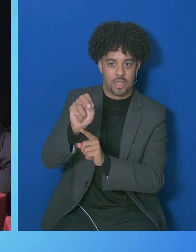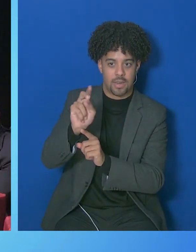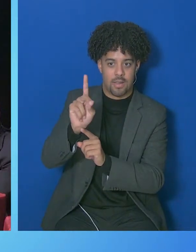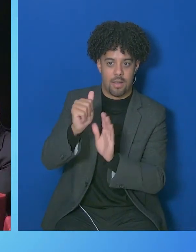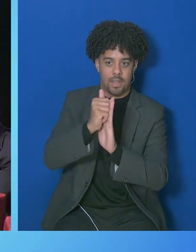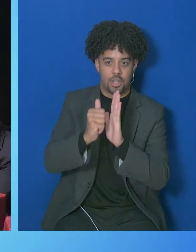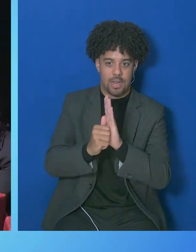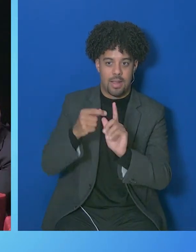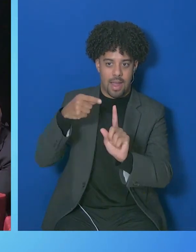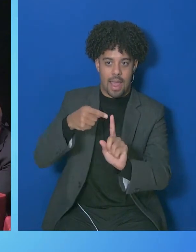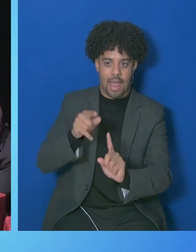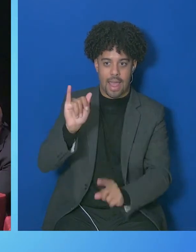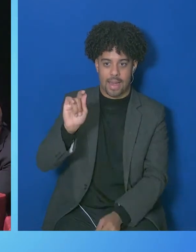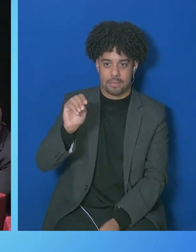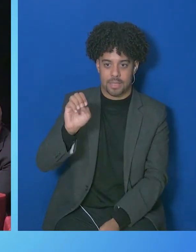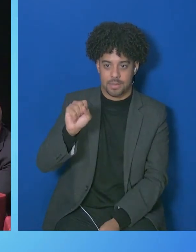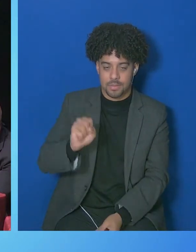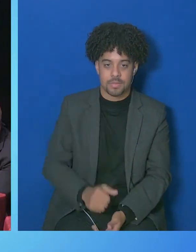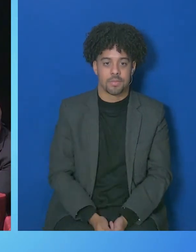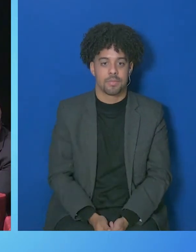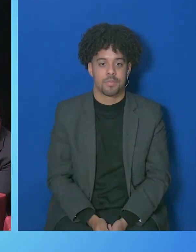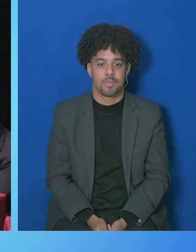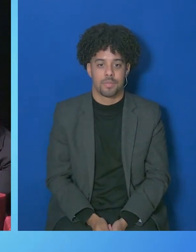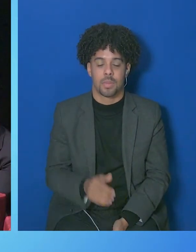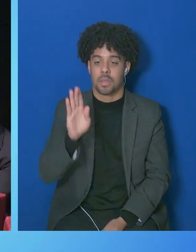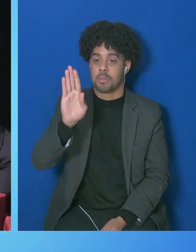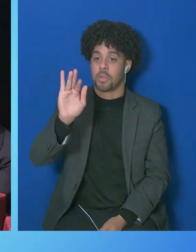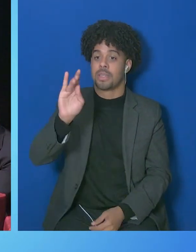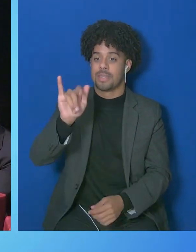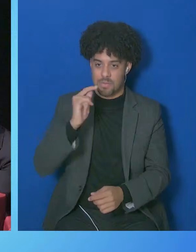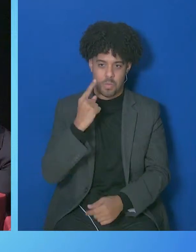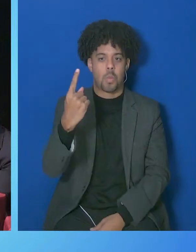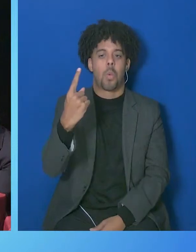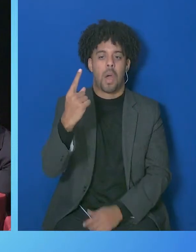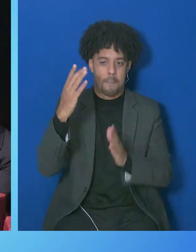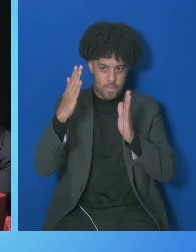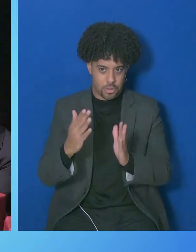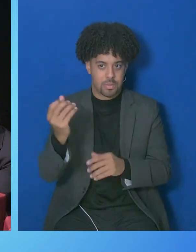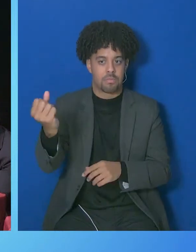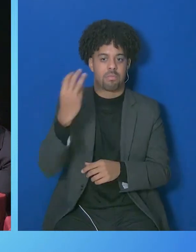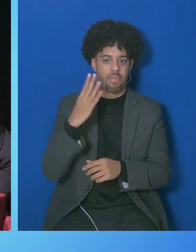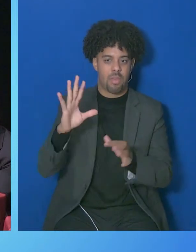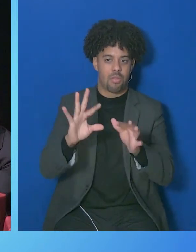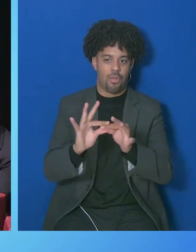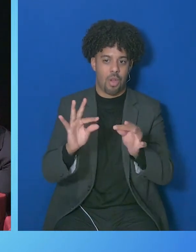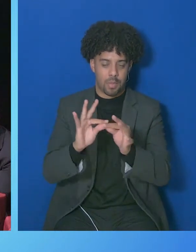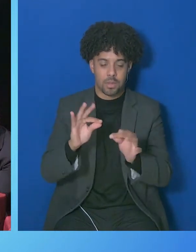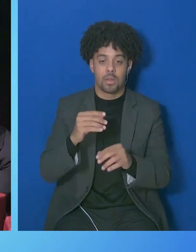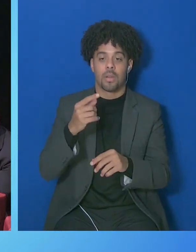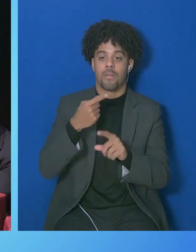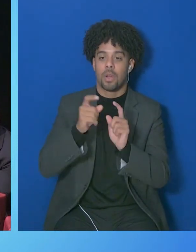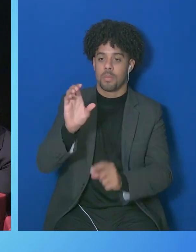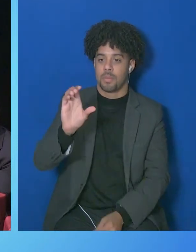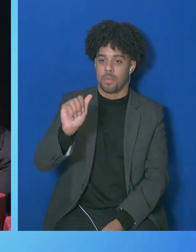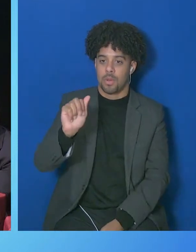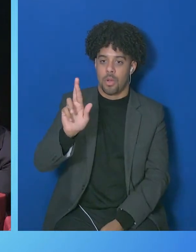We did get a submission of a public comment on a non-agenda item from Carmen Robles.